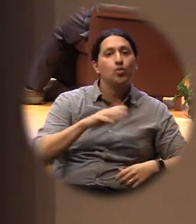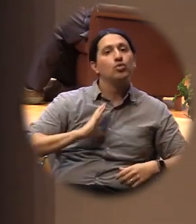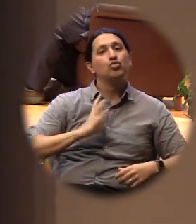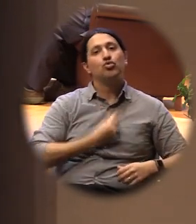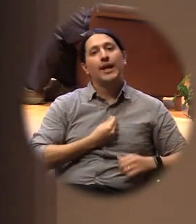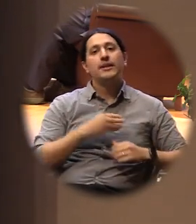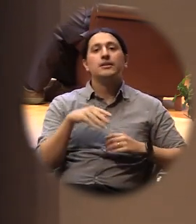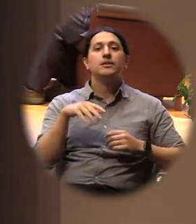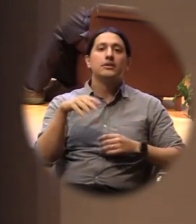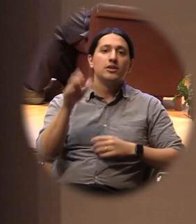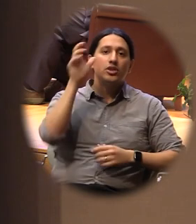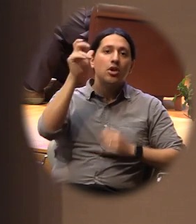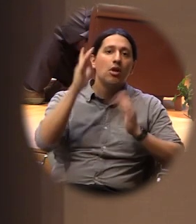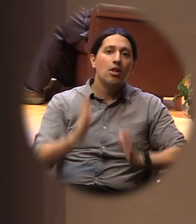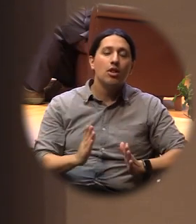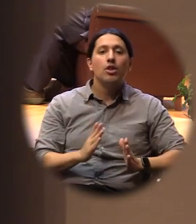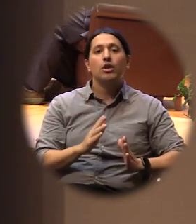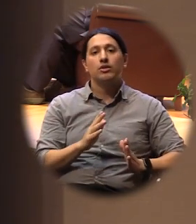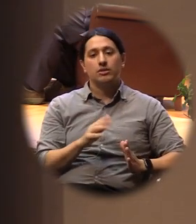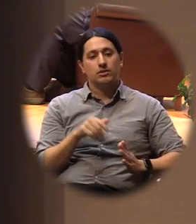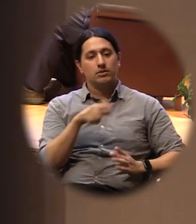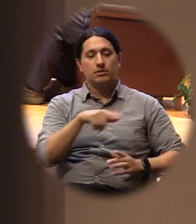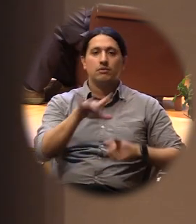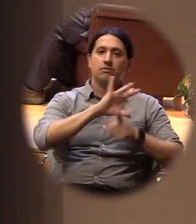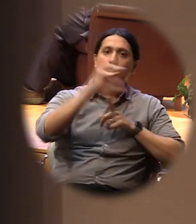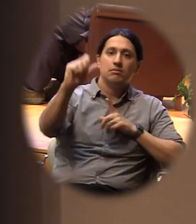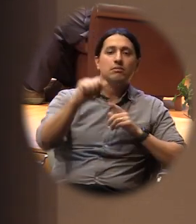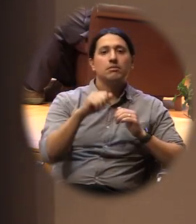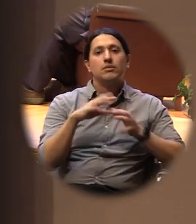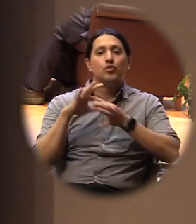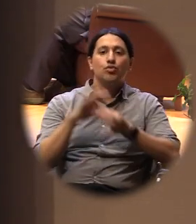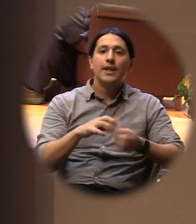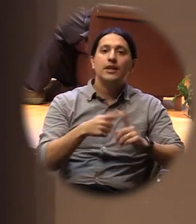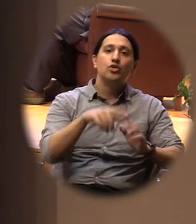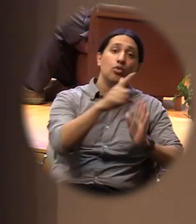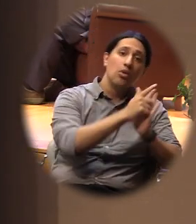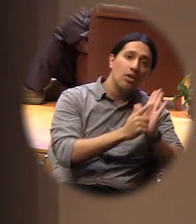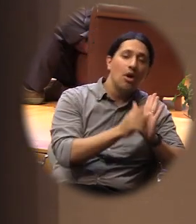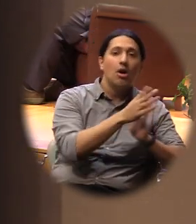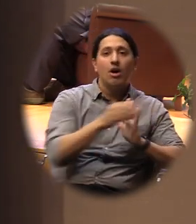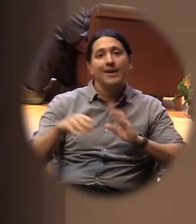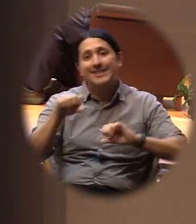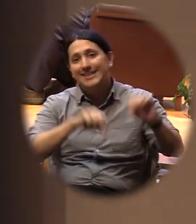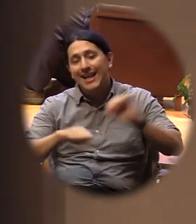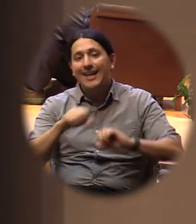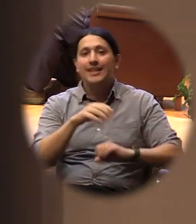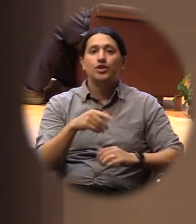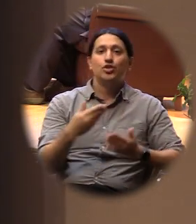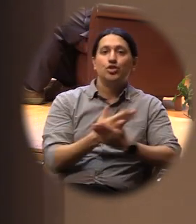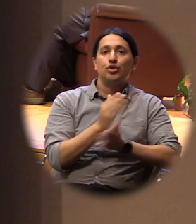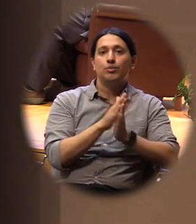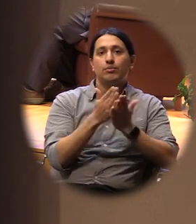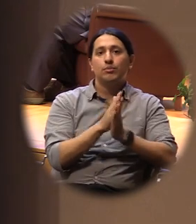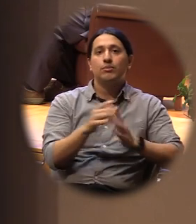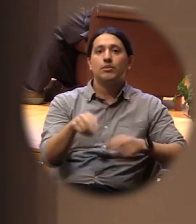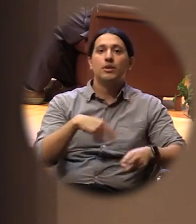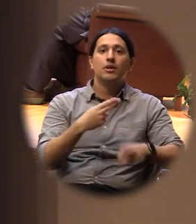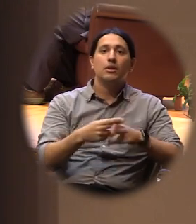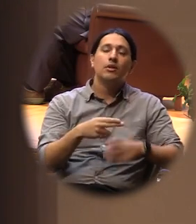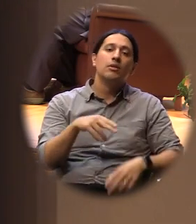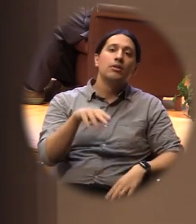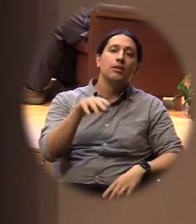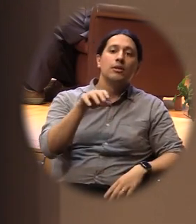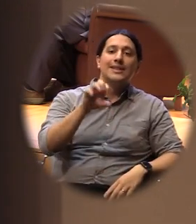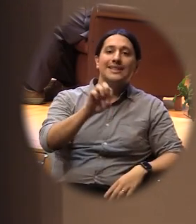but in things like the law. There's a new book out by Paisley Cura called Sex Is As Sex Does,